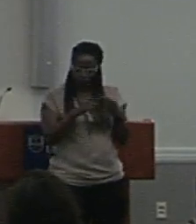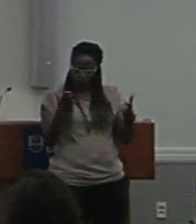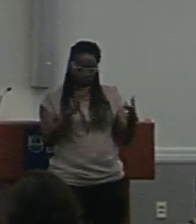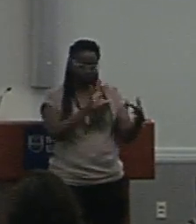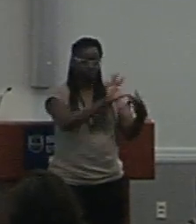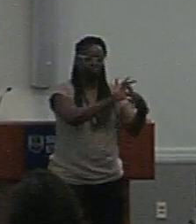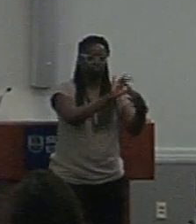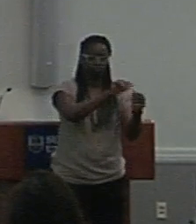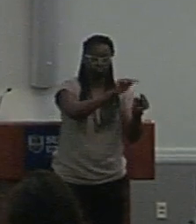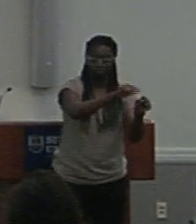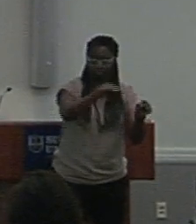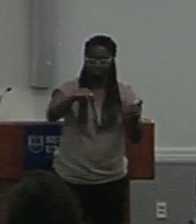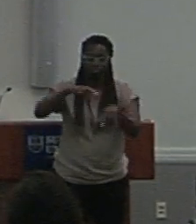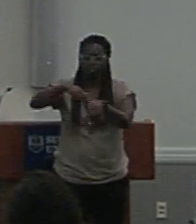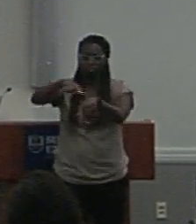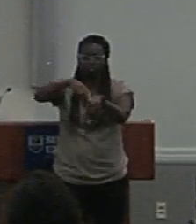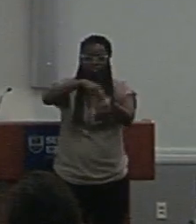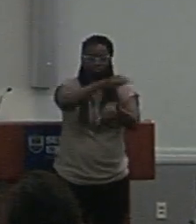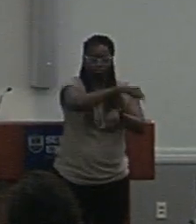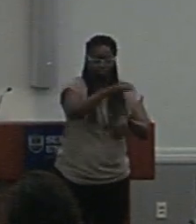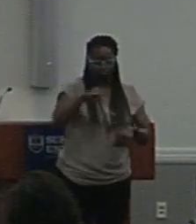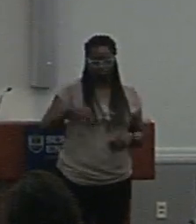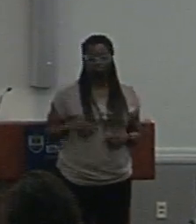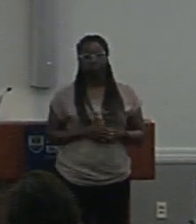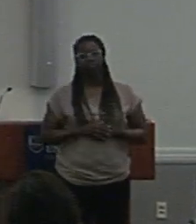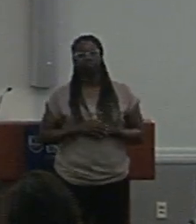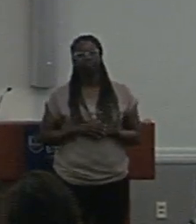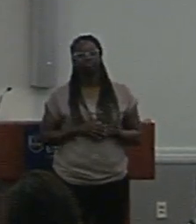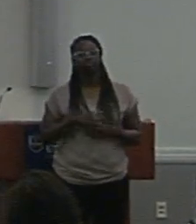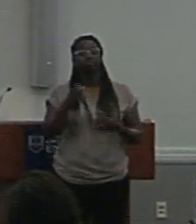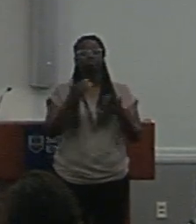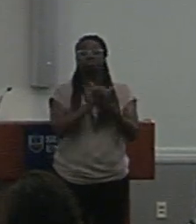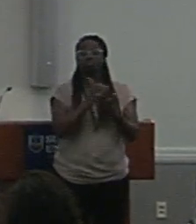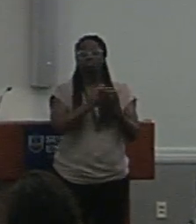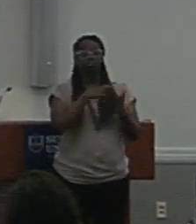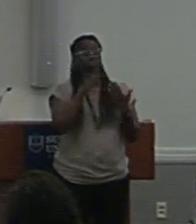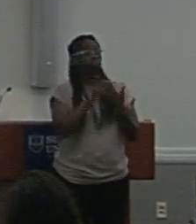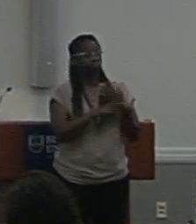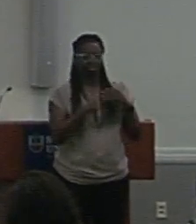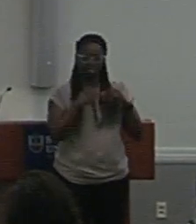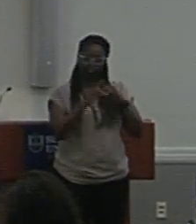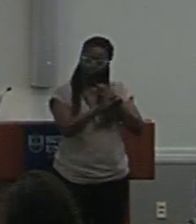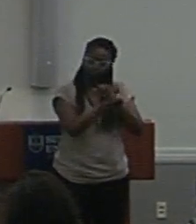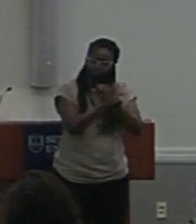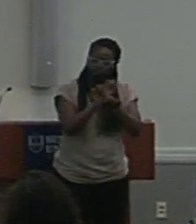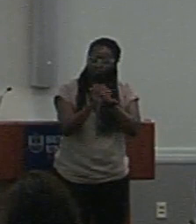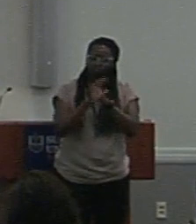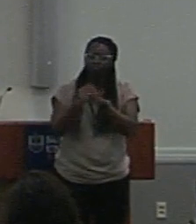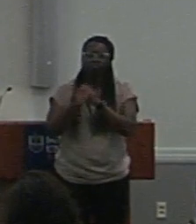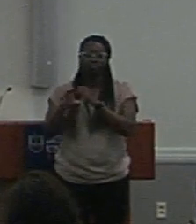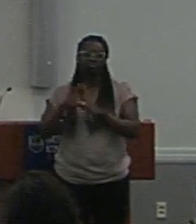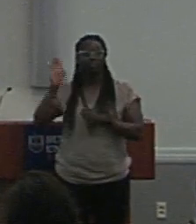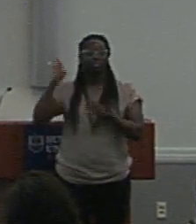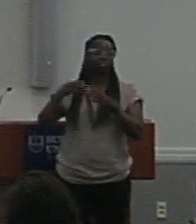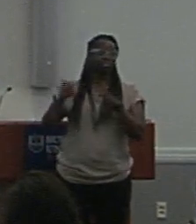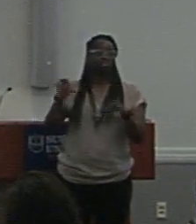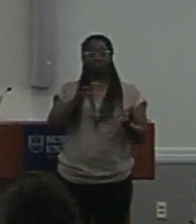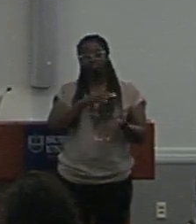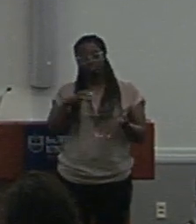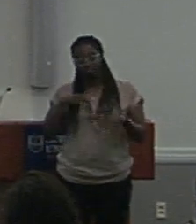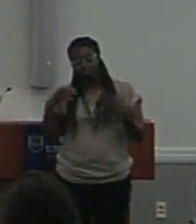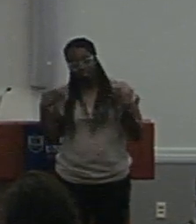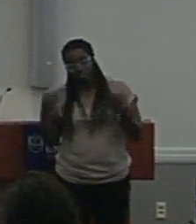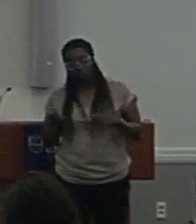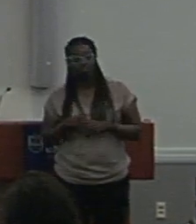up to date on what's happening with different programs in the city that do work on it, like the Boston Public Health Commission, the co-responder unit at the